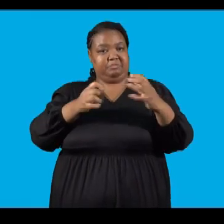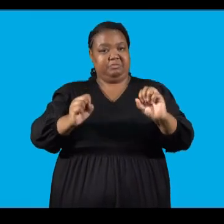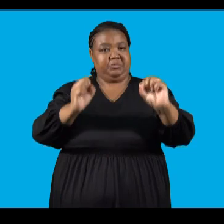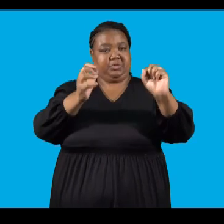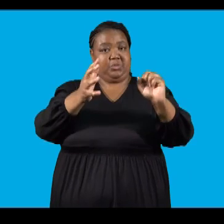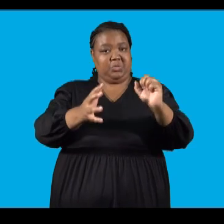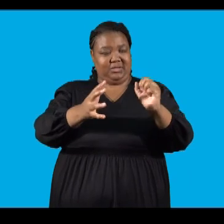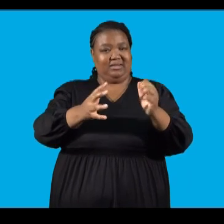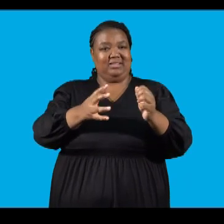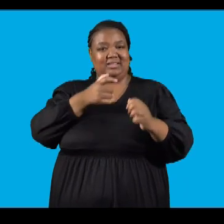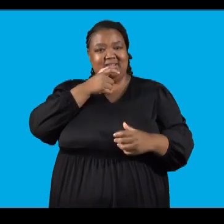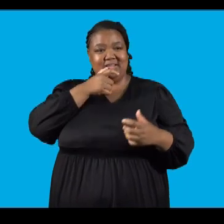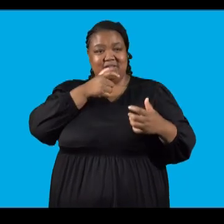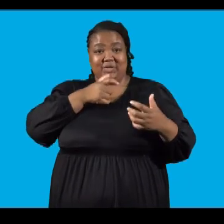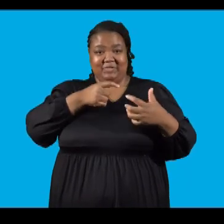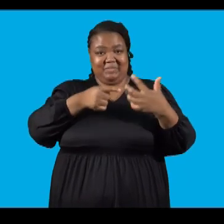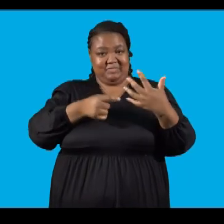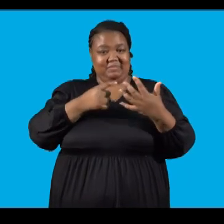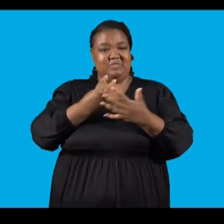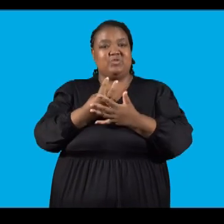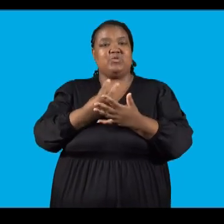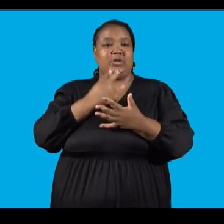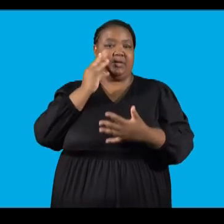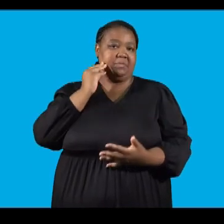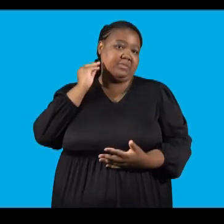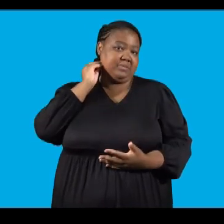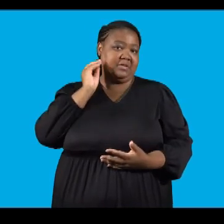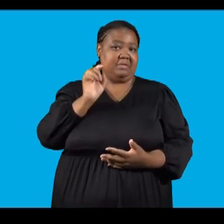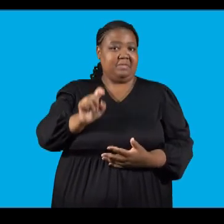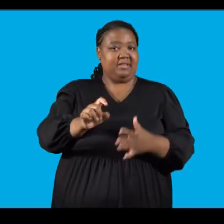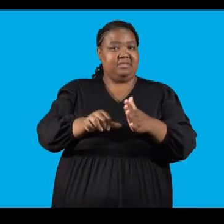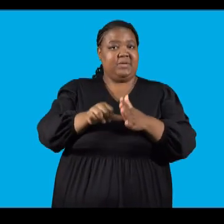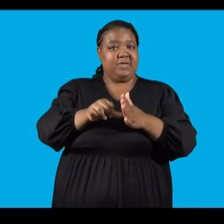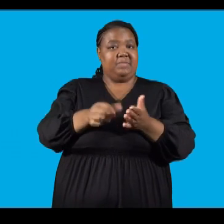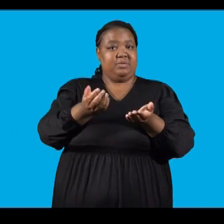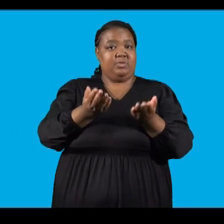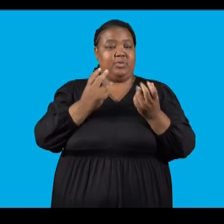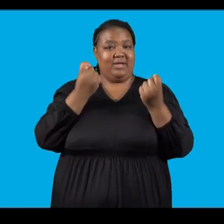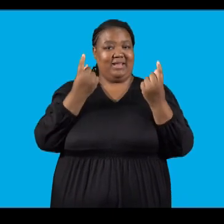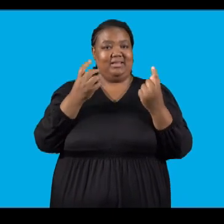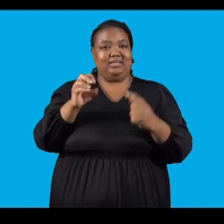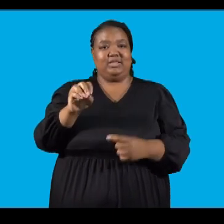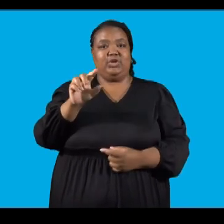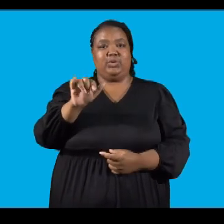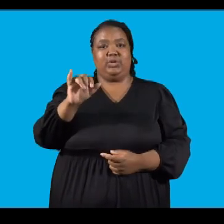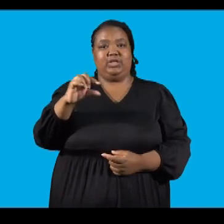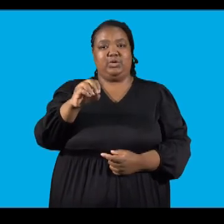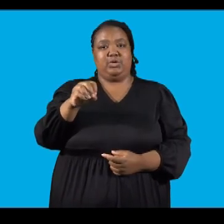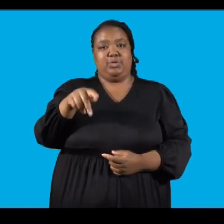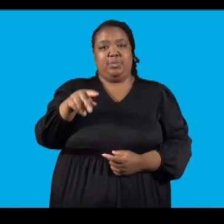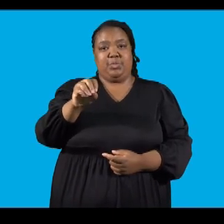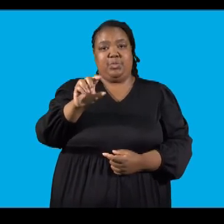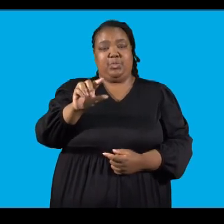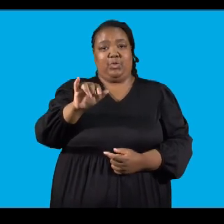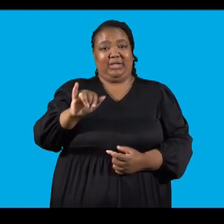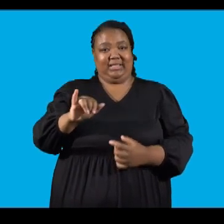topic. Familiarize yourself with these concepts, very important for your understanding of oligopoly